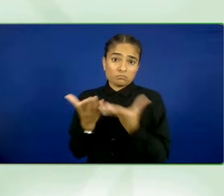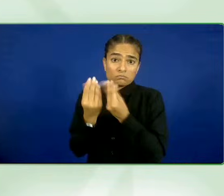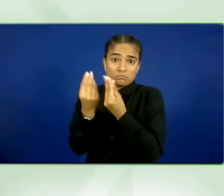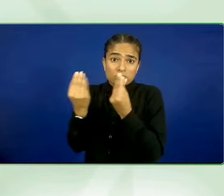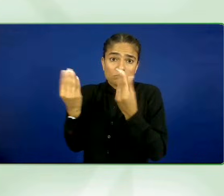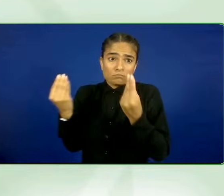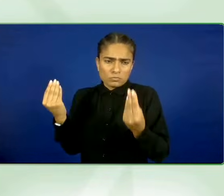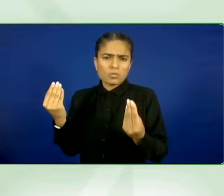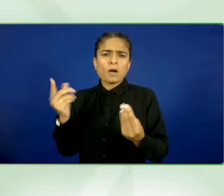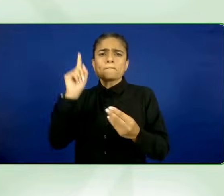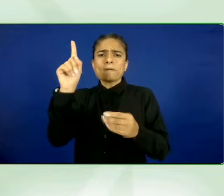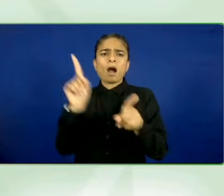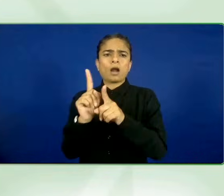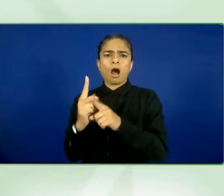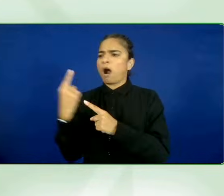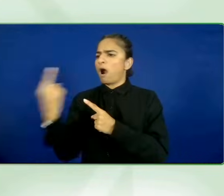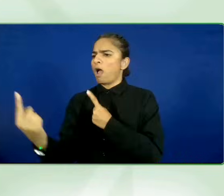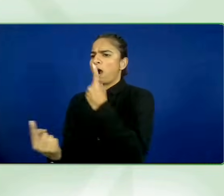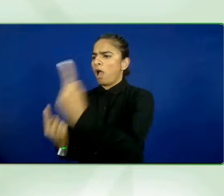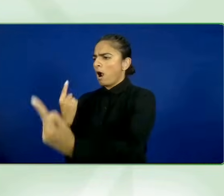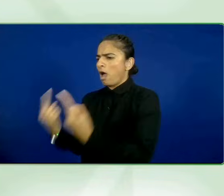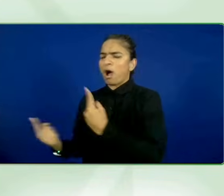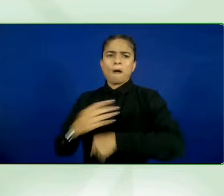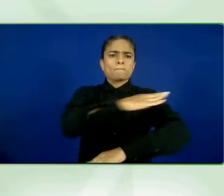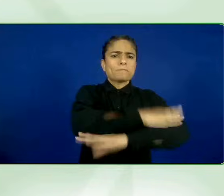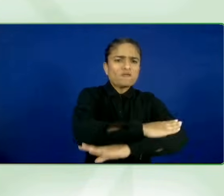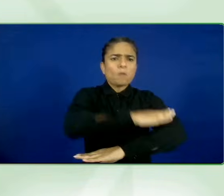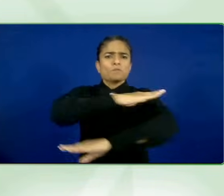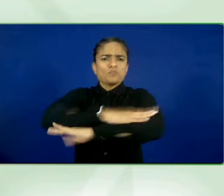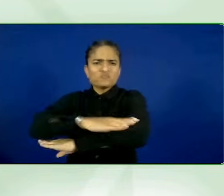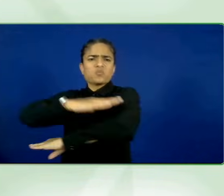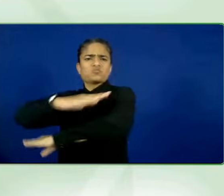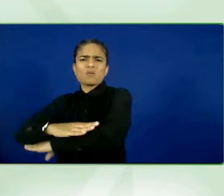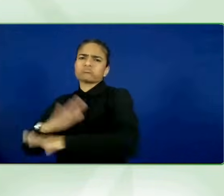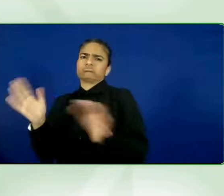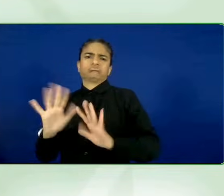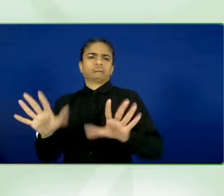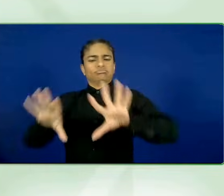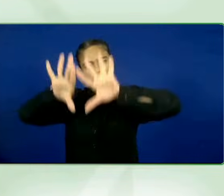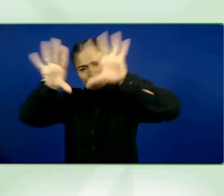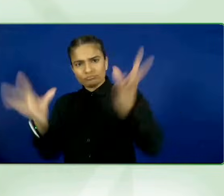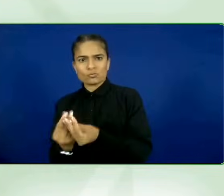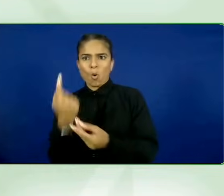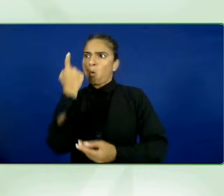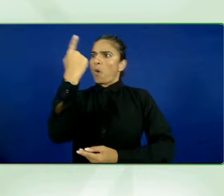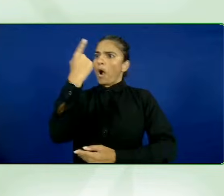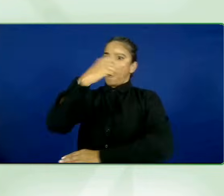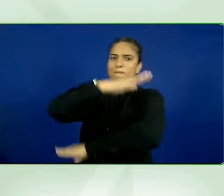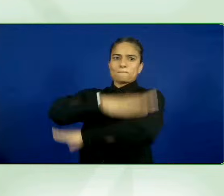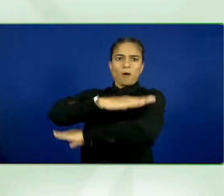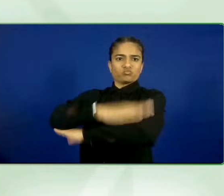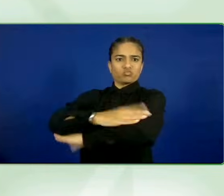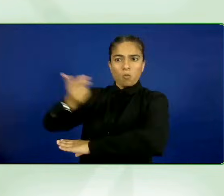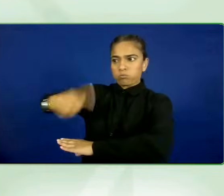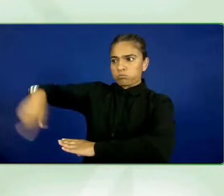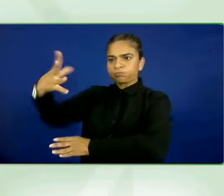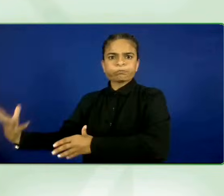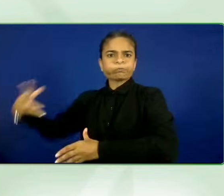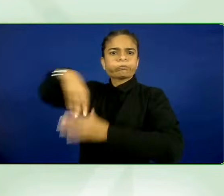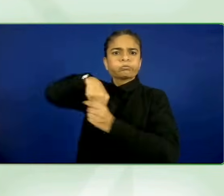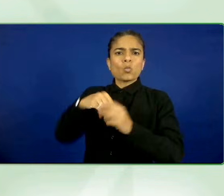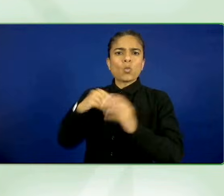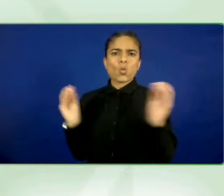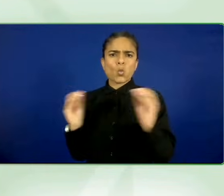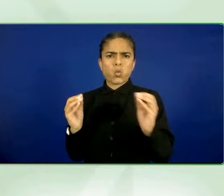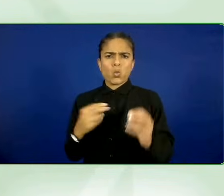no platform where all the blind community members are a part of. So where I see No Barrier Foundation product